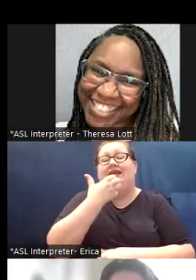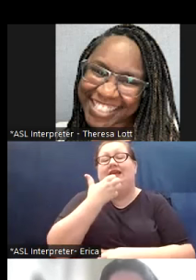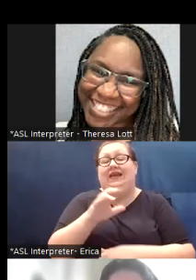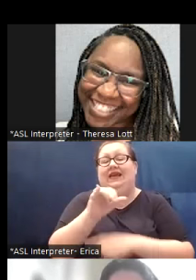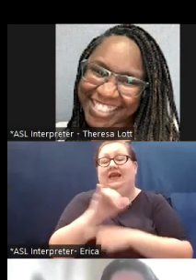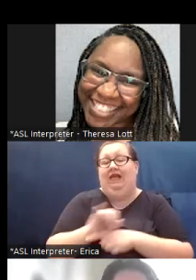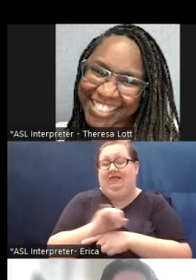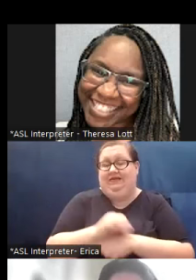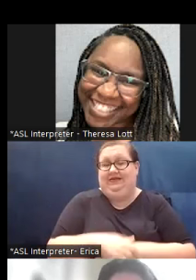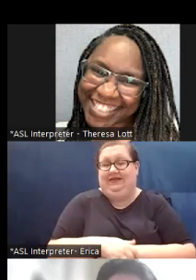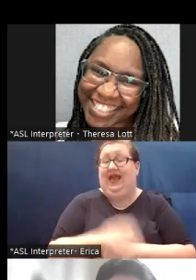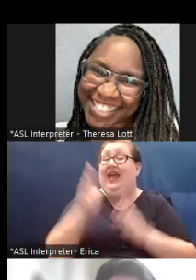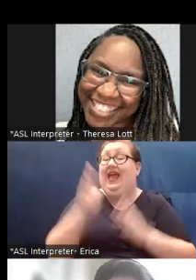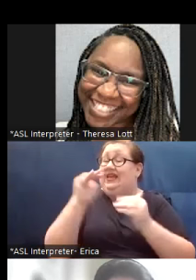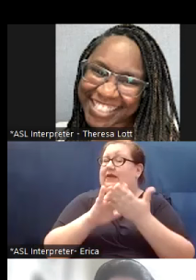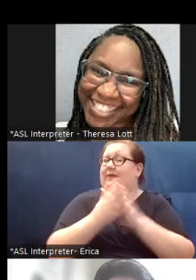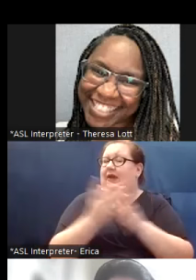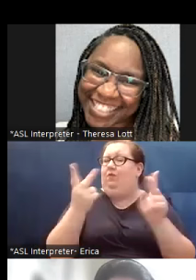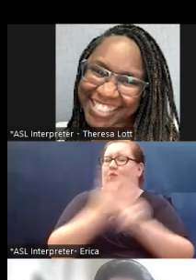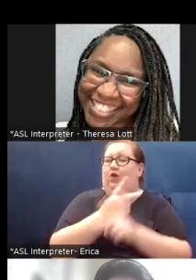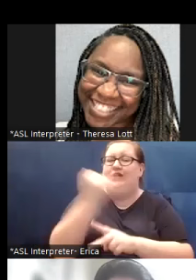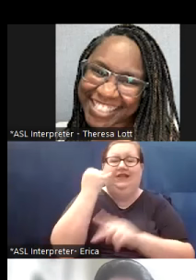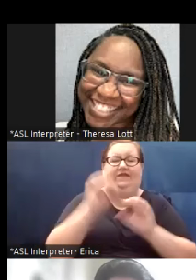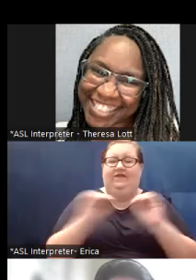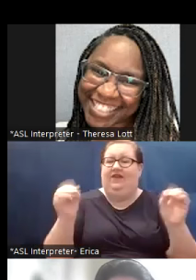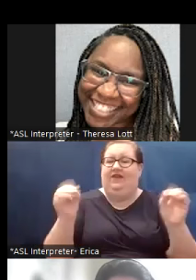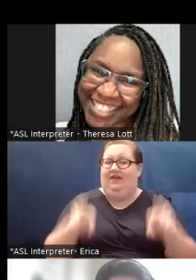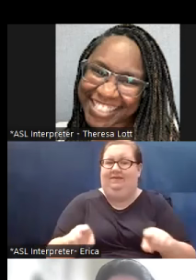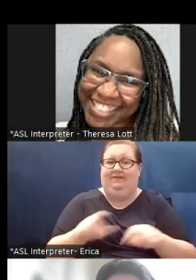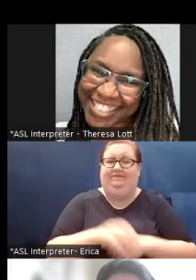get worse without action.